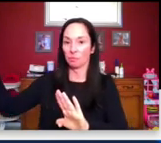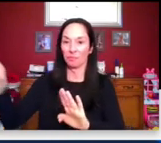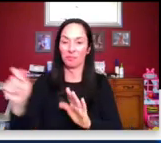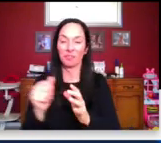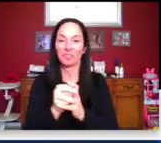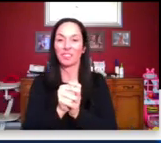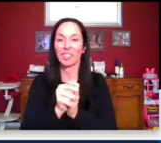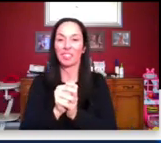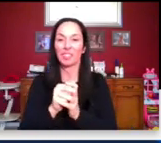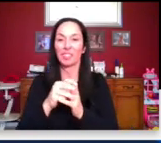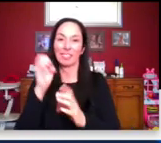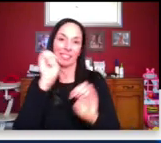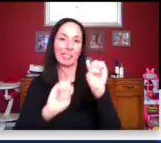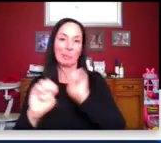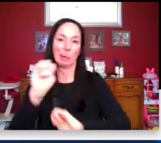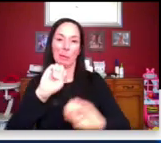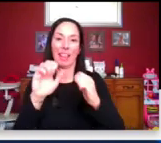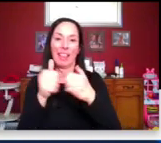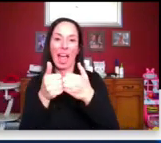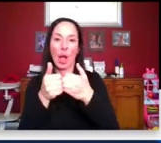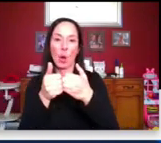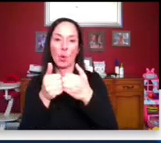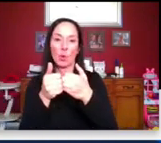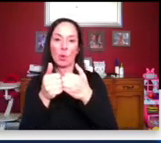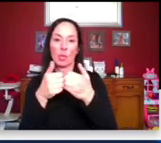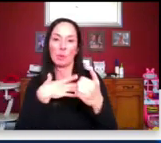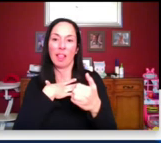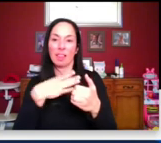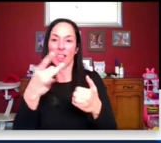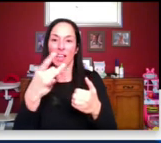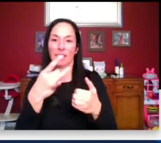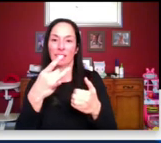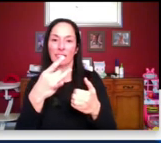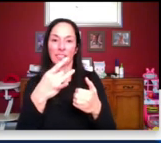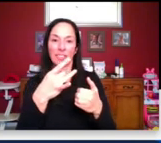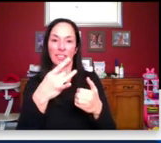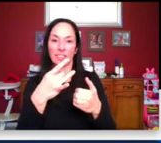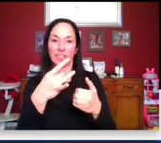and experiment with how you would like to have your